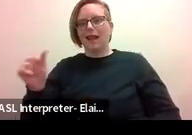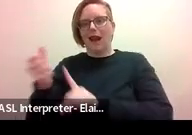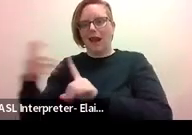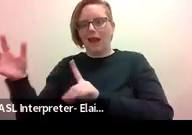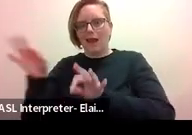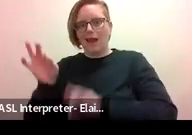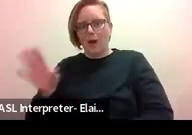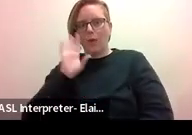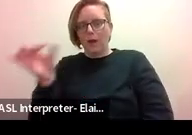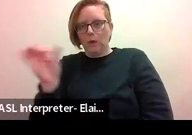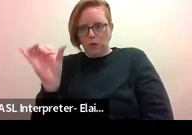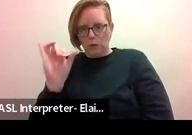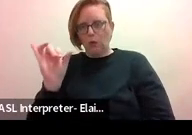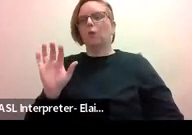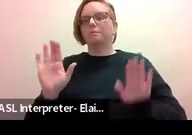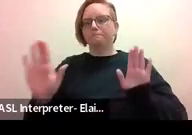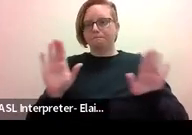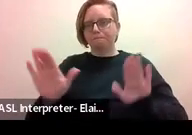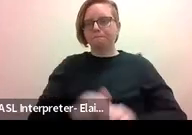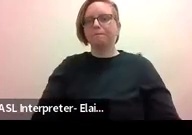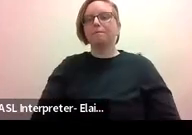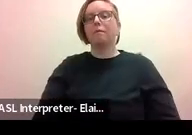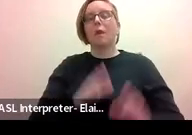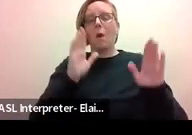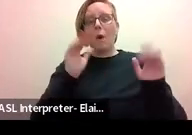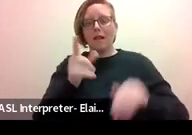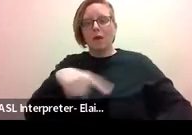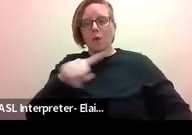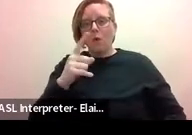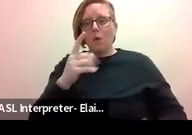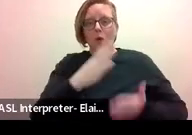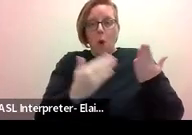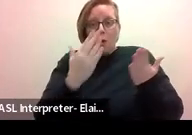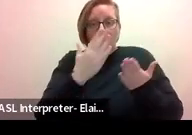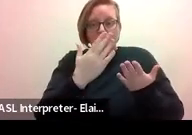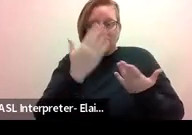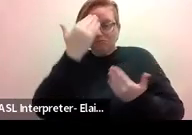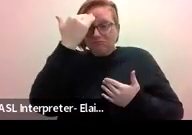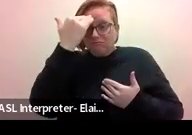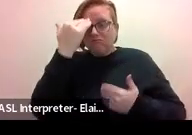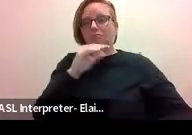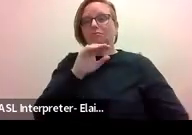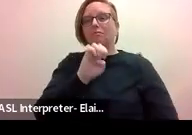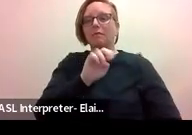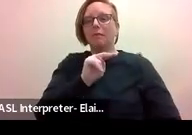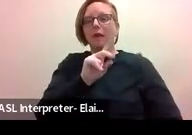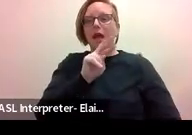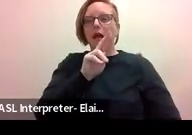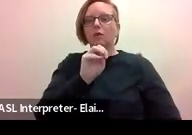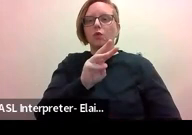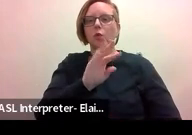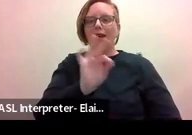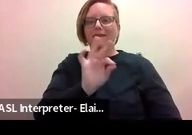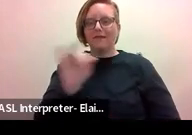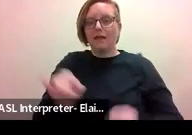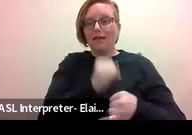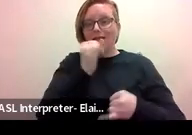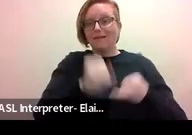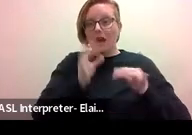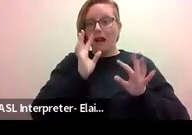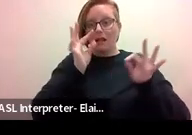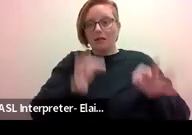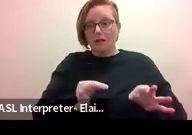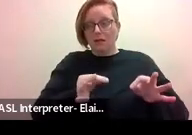So hopefully you know a little bit about the Andrew F. case. The final decision came out the